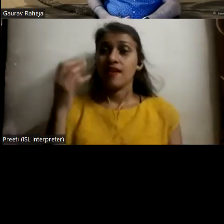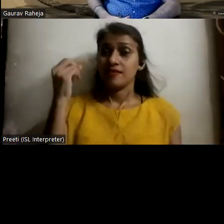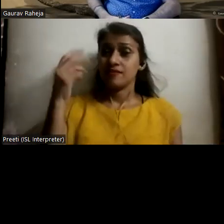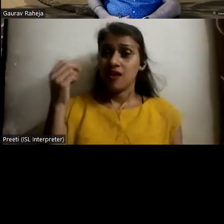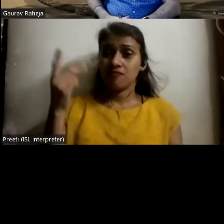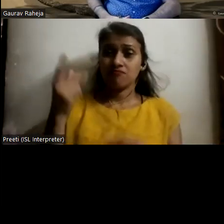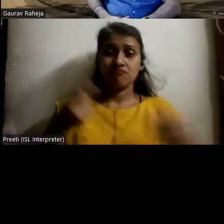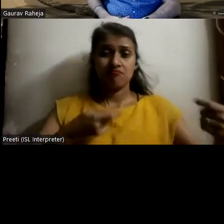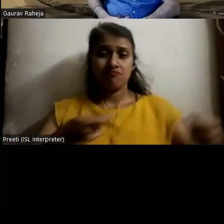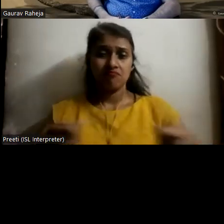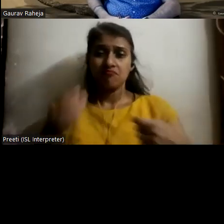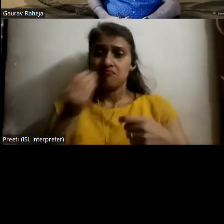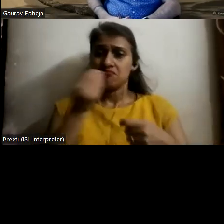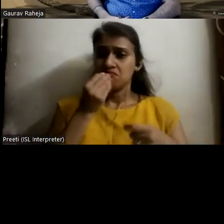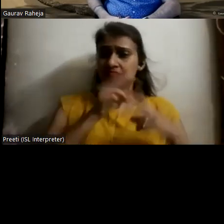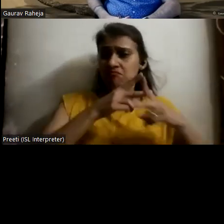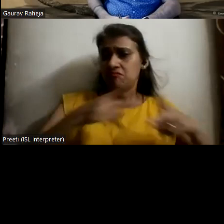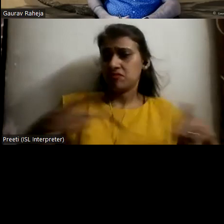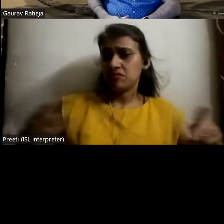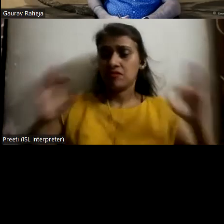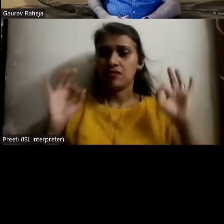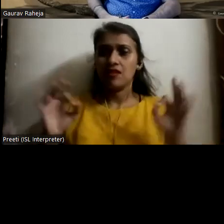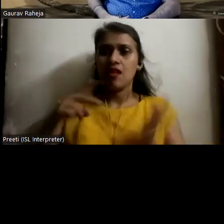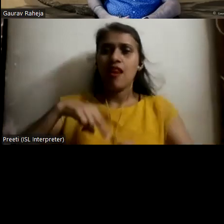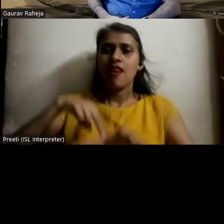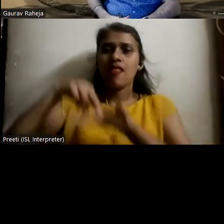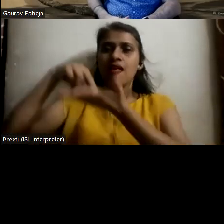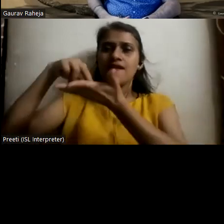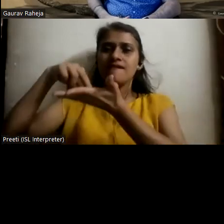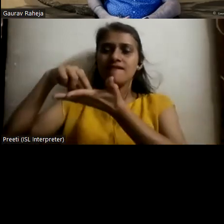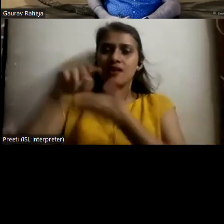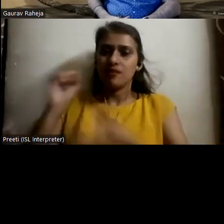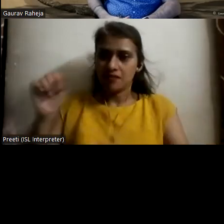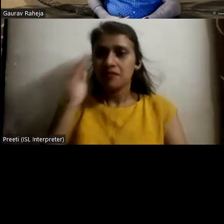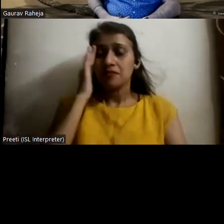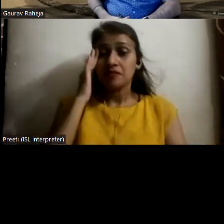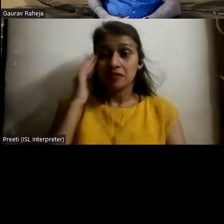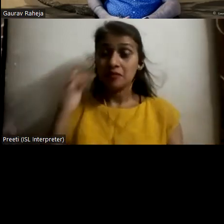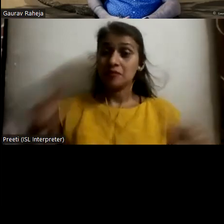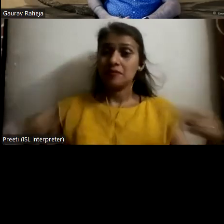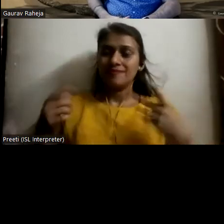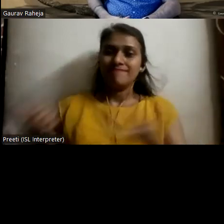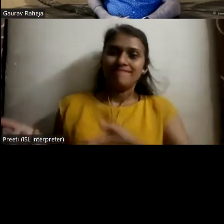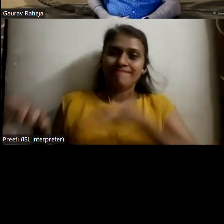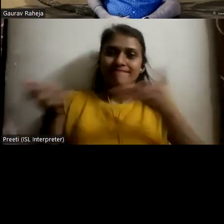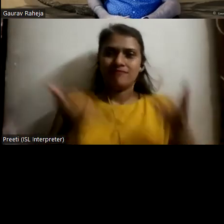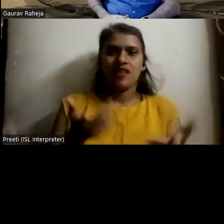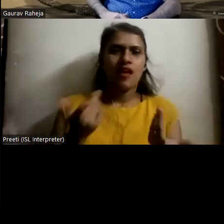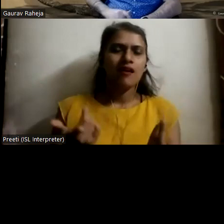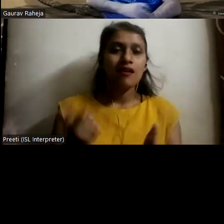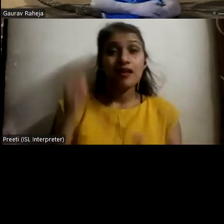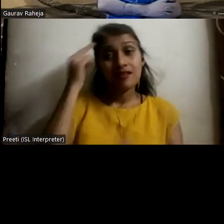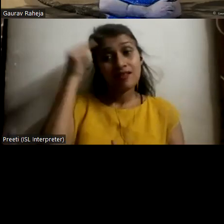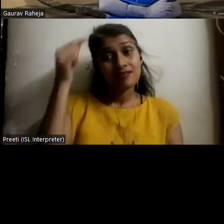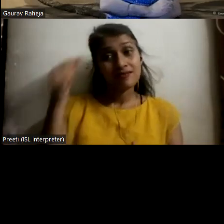or 5-star waiters who lift my powered wheelchair into the hotel. Now, these understandings